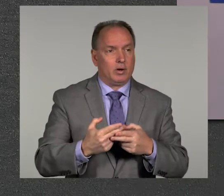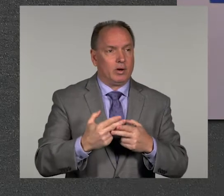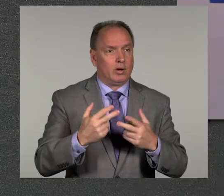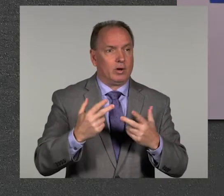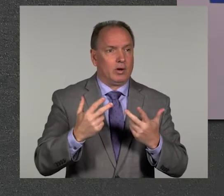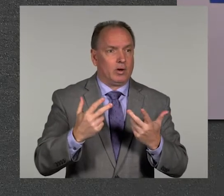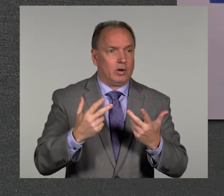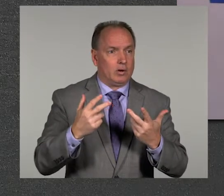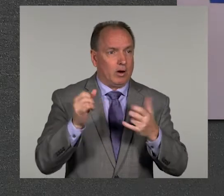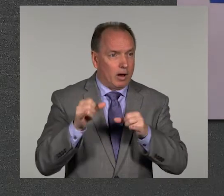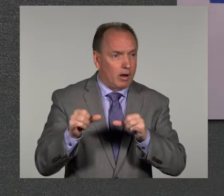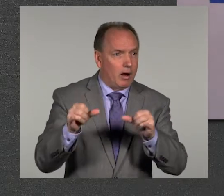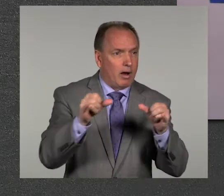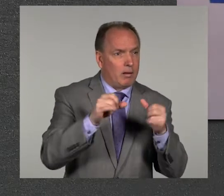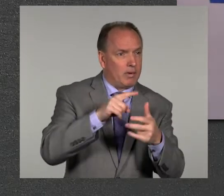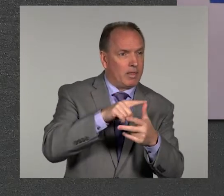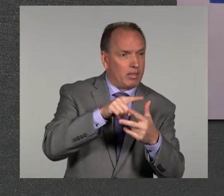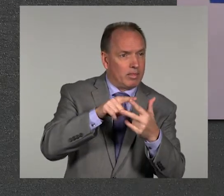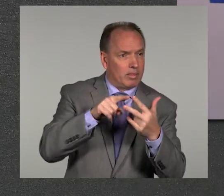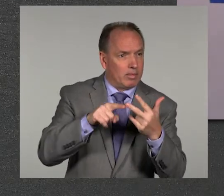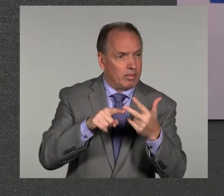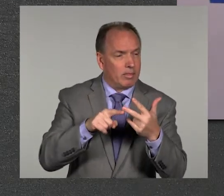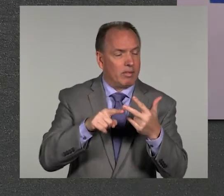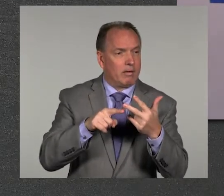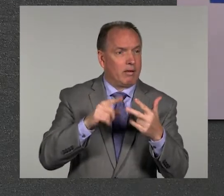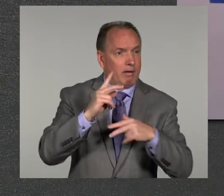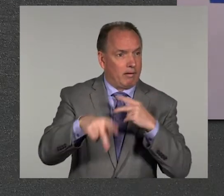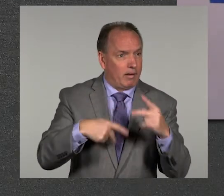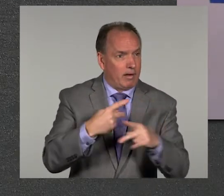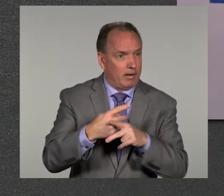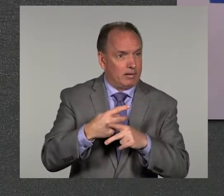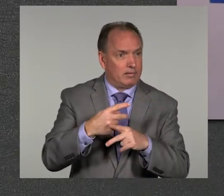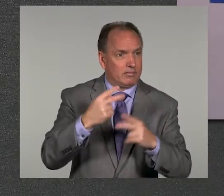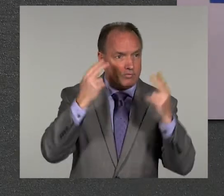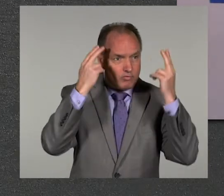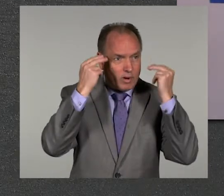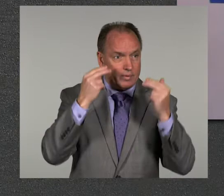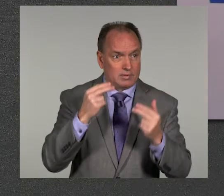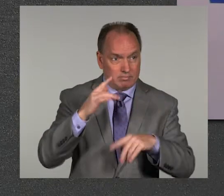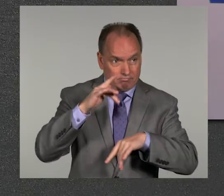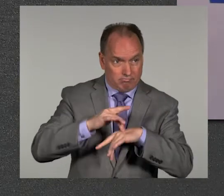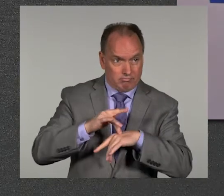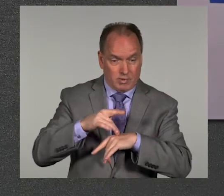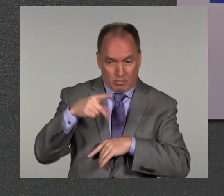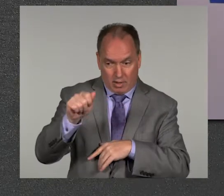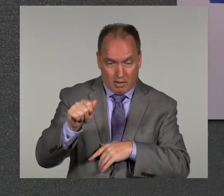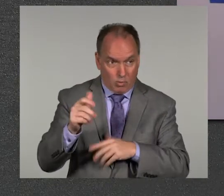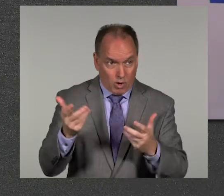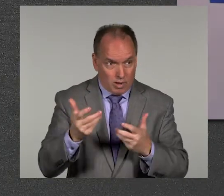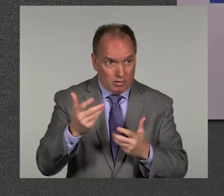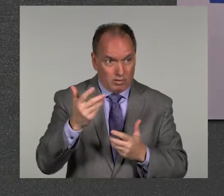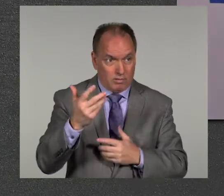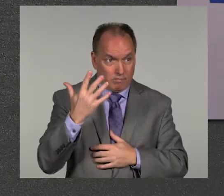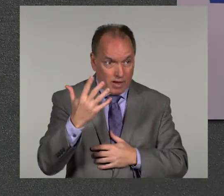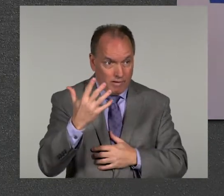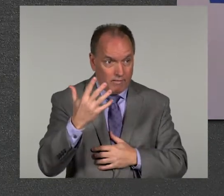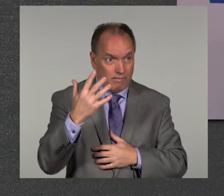or common types of rabbits or bunnies that are found in Pennsylvania? All right, I want you to yell those out in